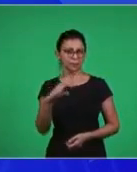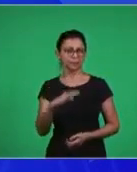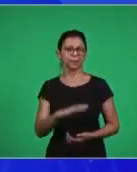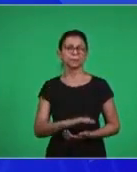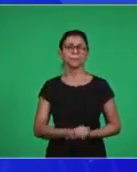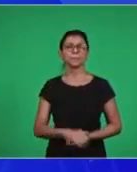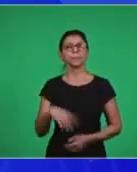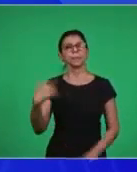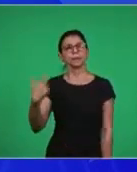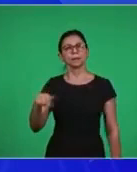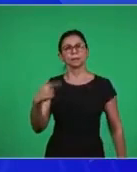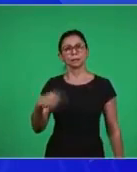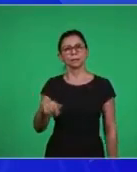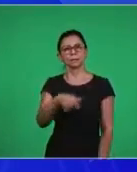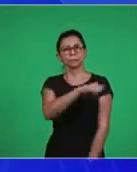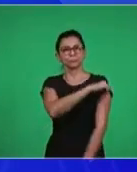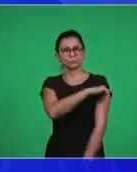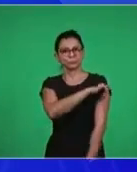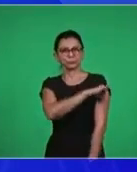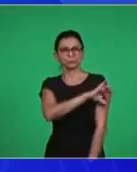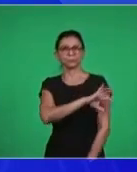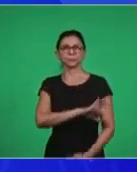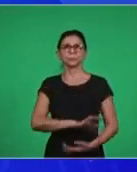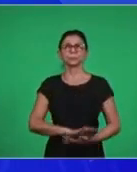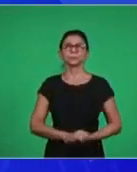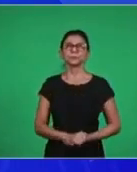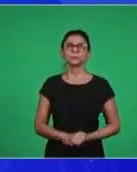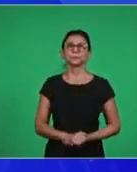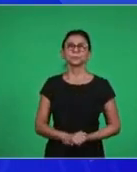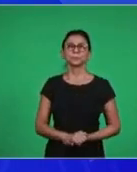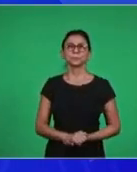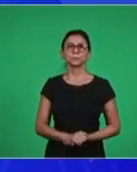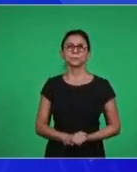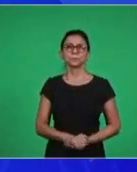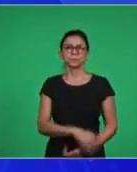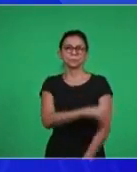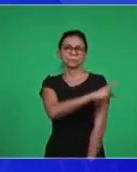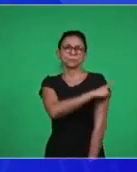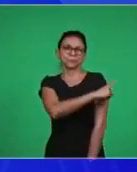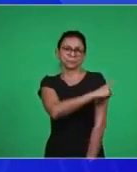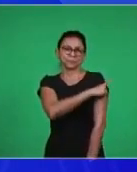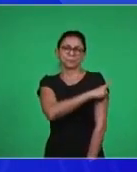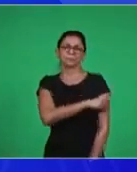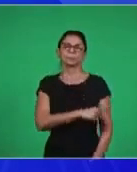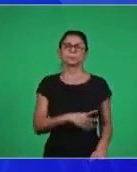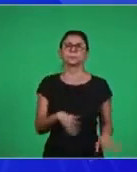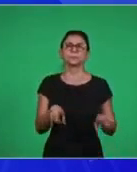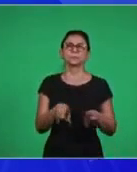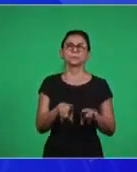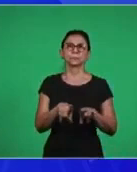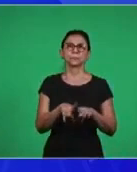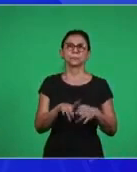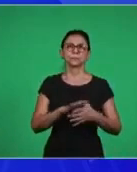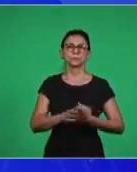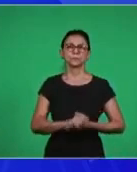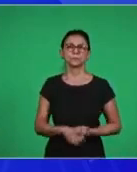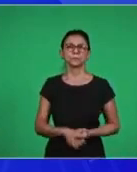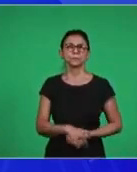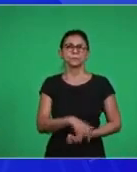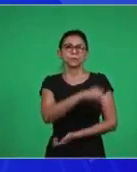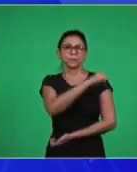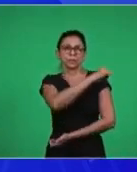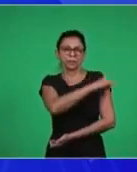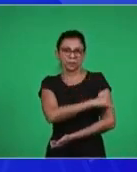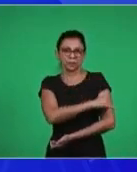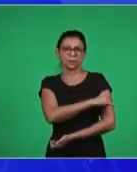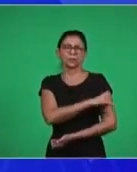Santa Catarina. City of Queimados, Rio de Janeiro. In Teresina, the state of Piauí, and Volta Redonda,